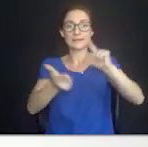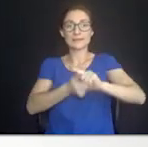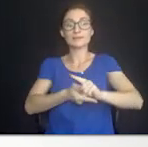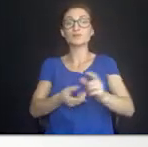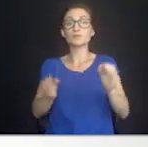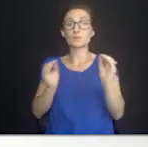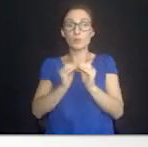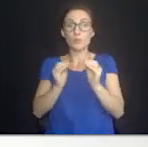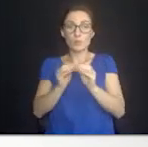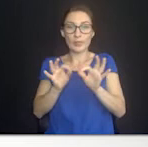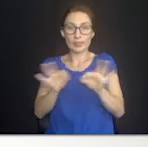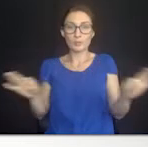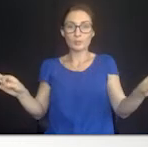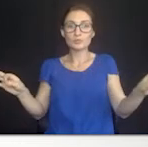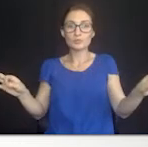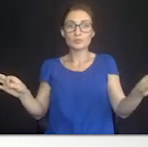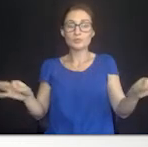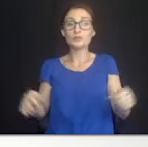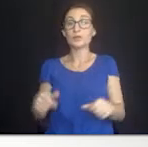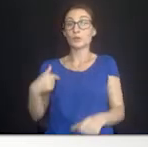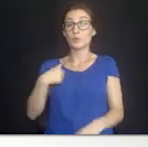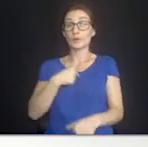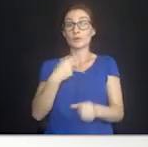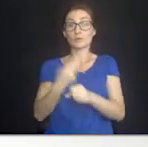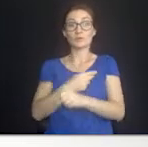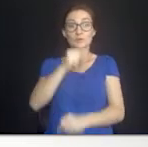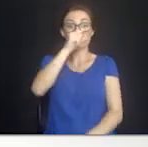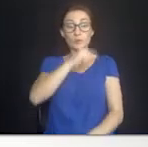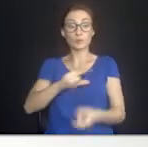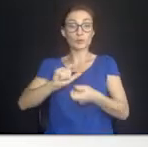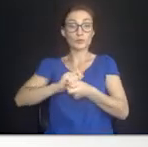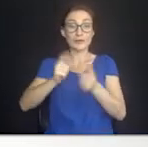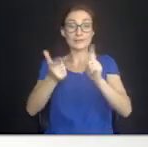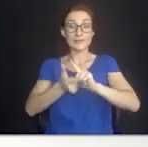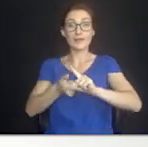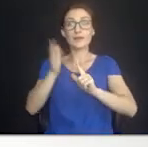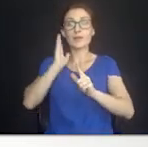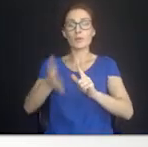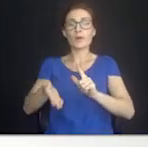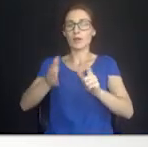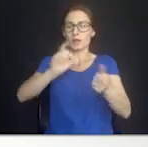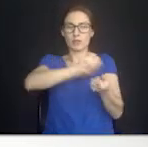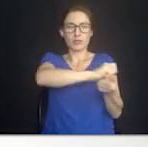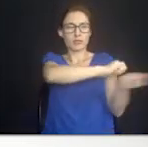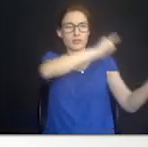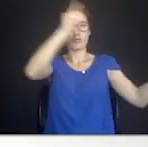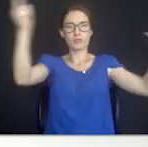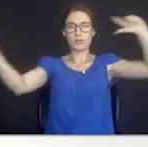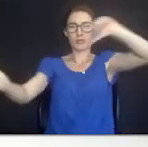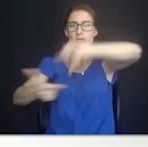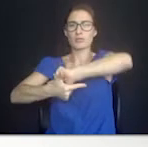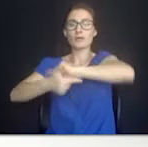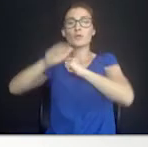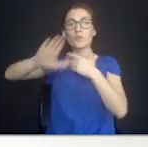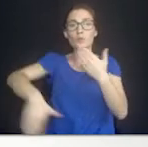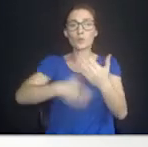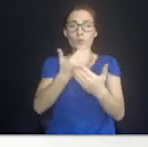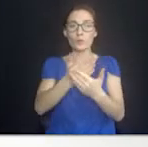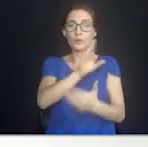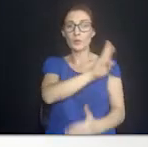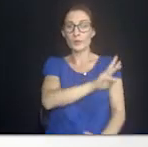to use Google Translate, which will translate the entire website so families can understand what programs are available for